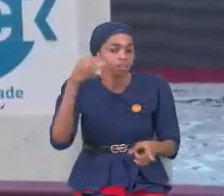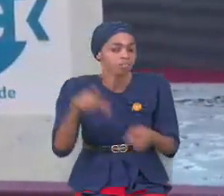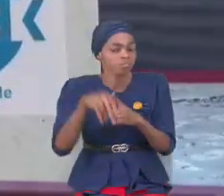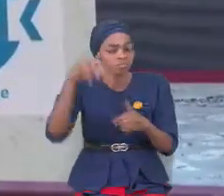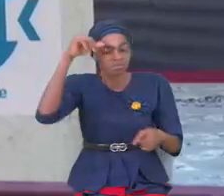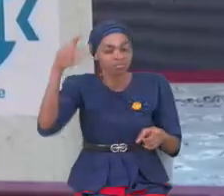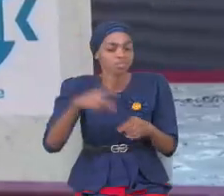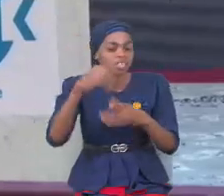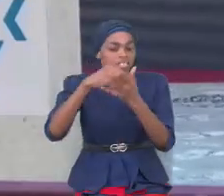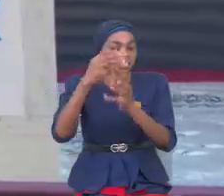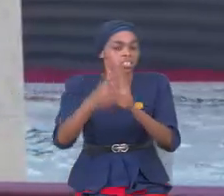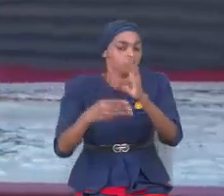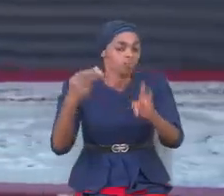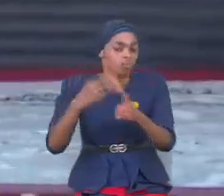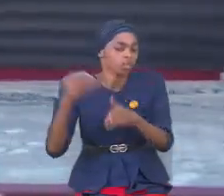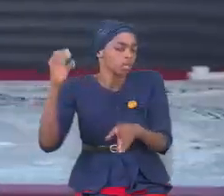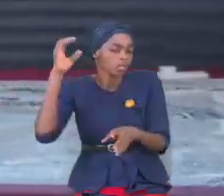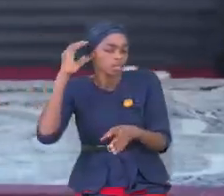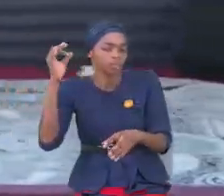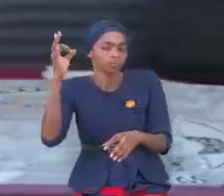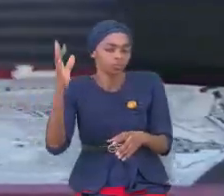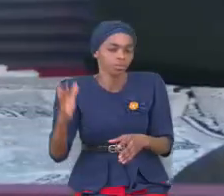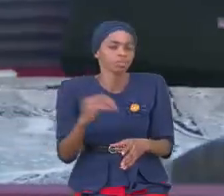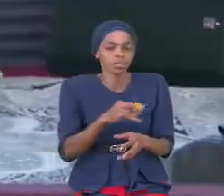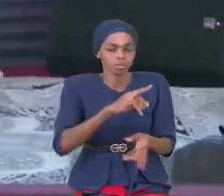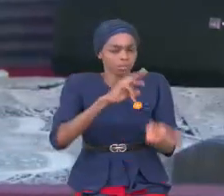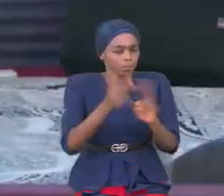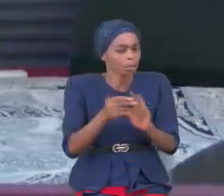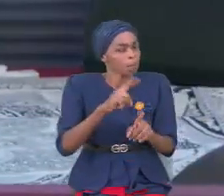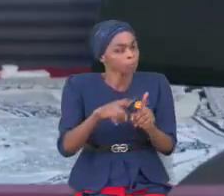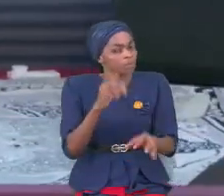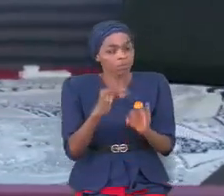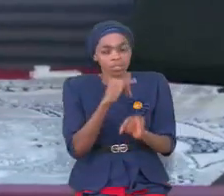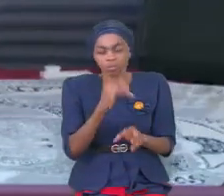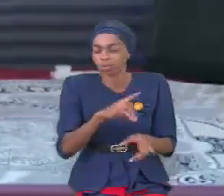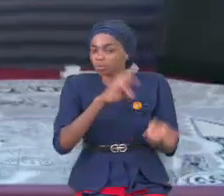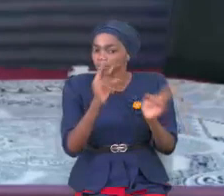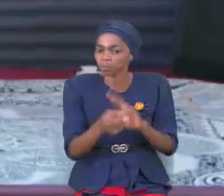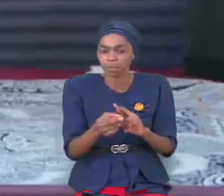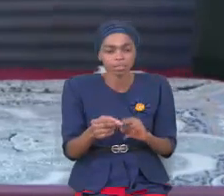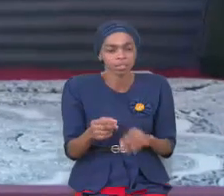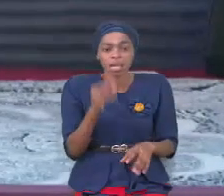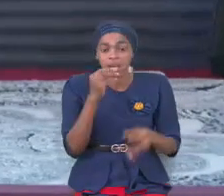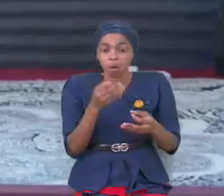time, and preach unto each the preaching that I bid thee. And that's